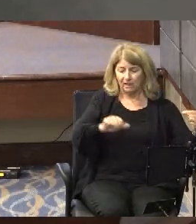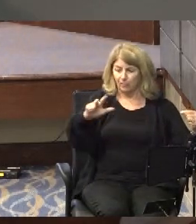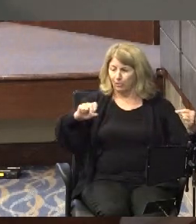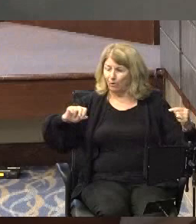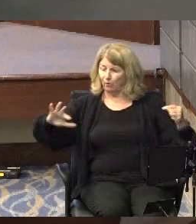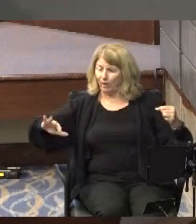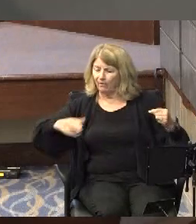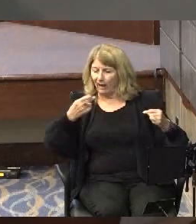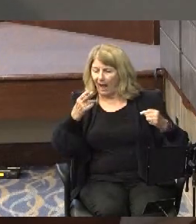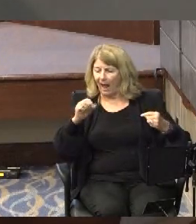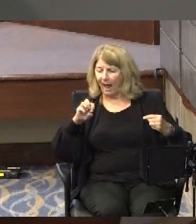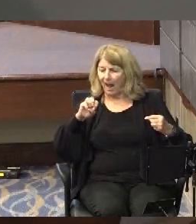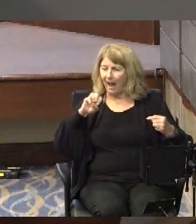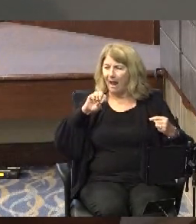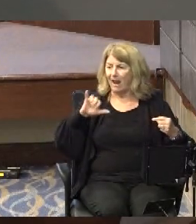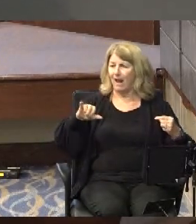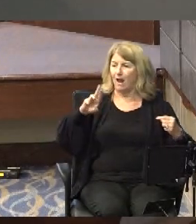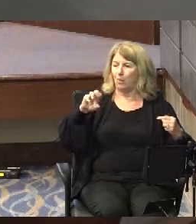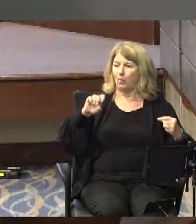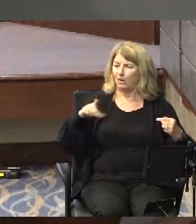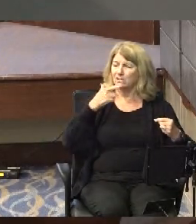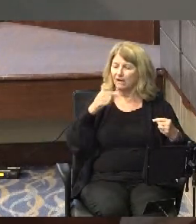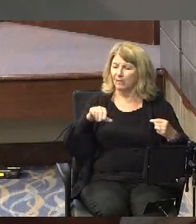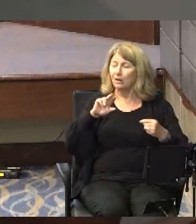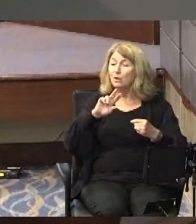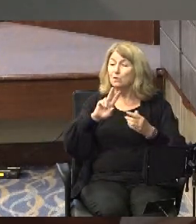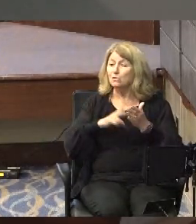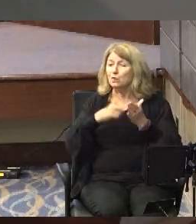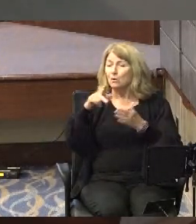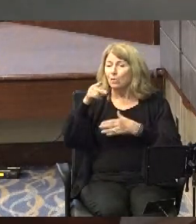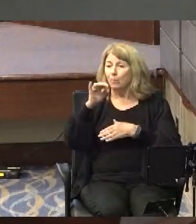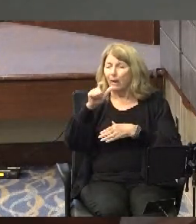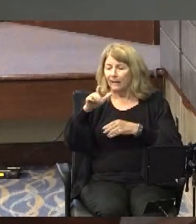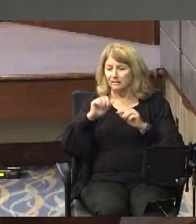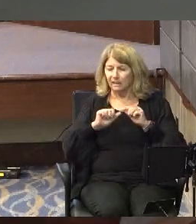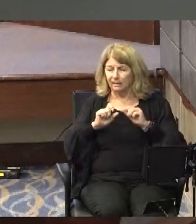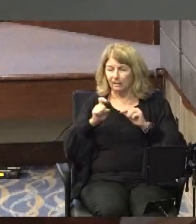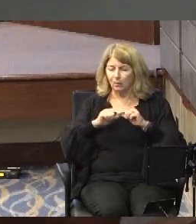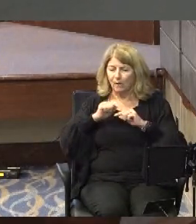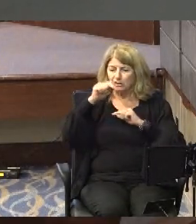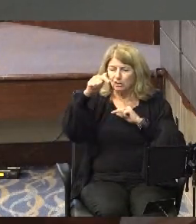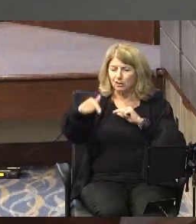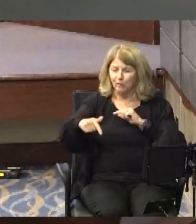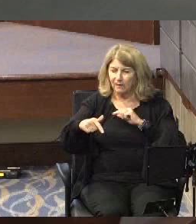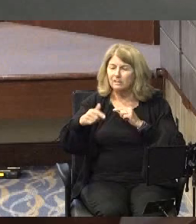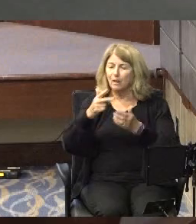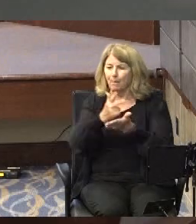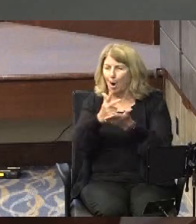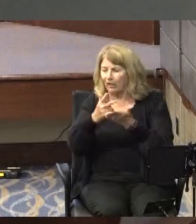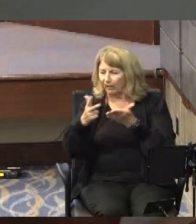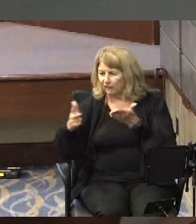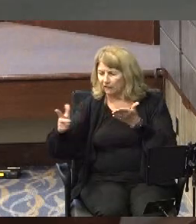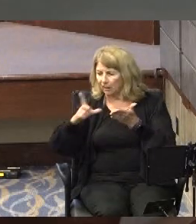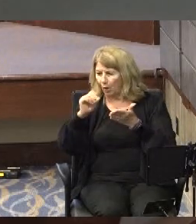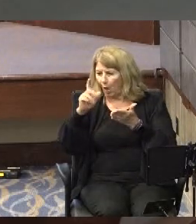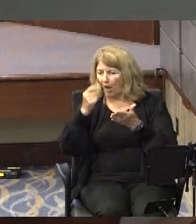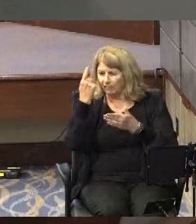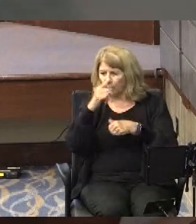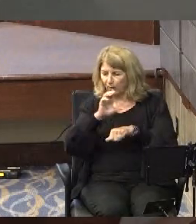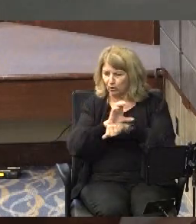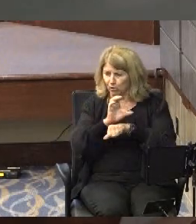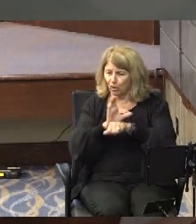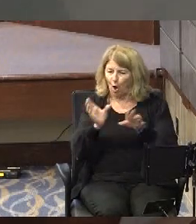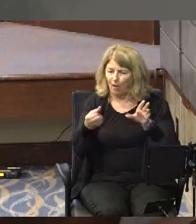mentioned, the duplex area right there. Across the street is the parking lot for St. Albans, their office, and their main